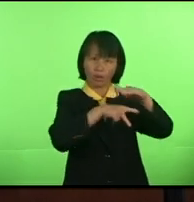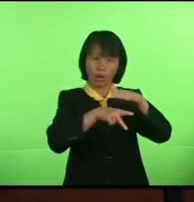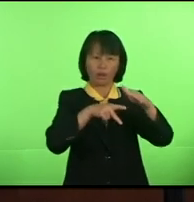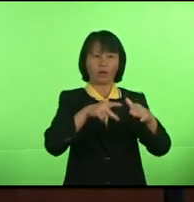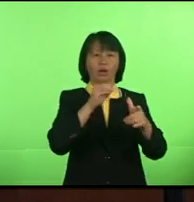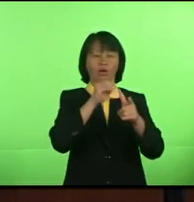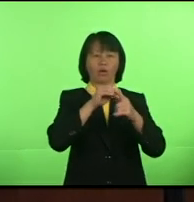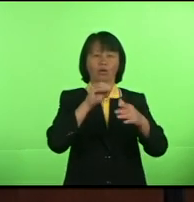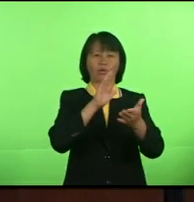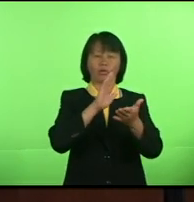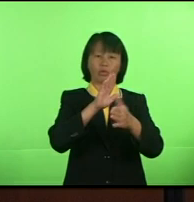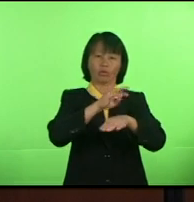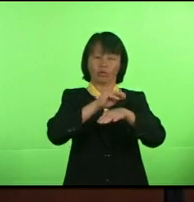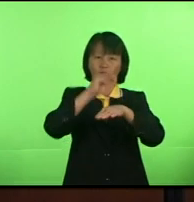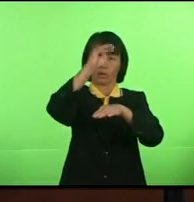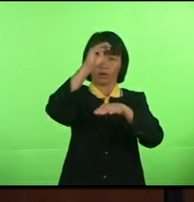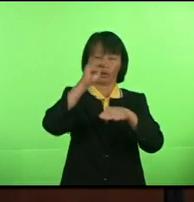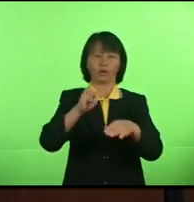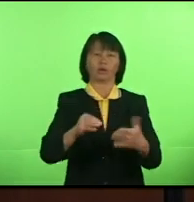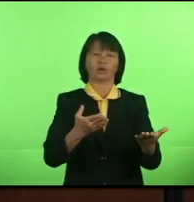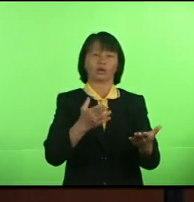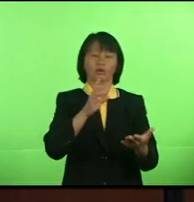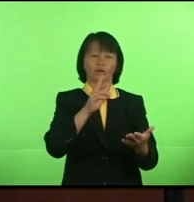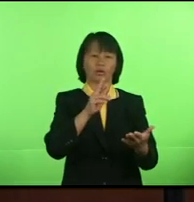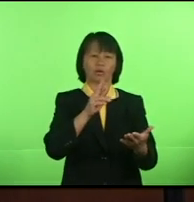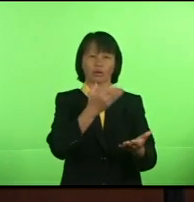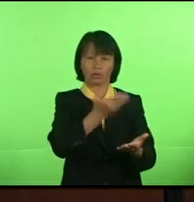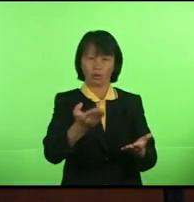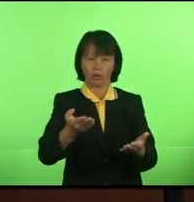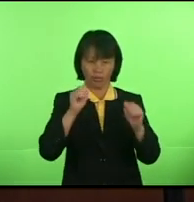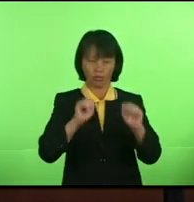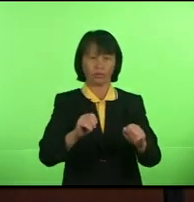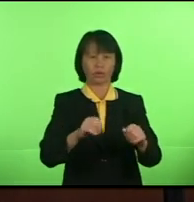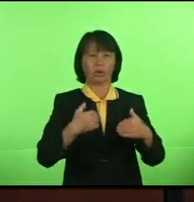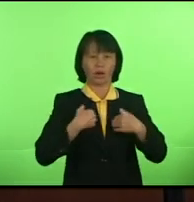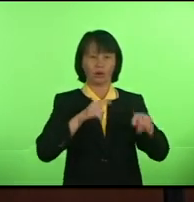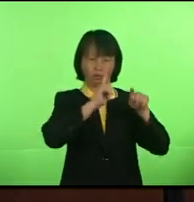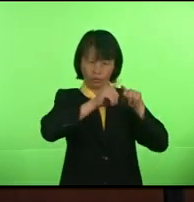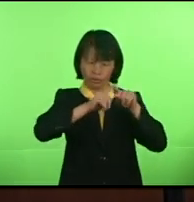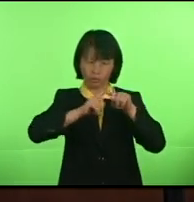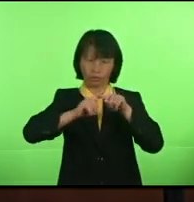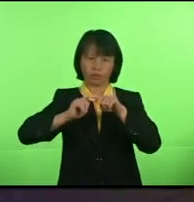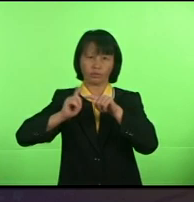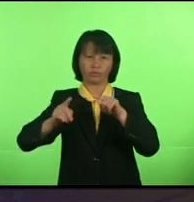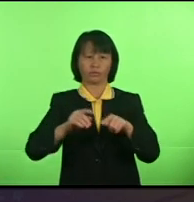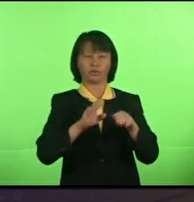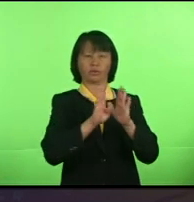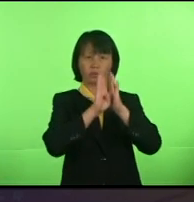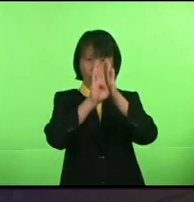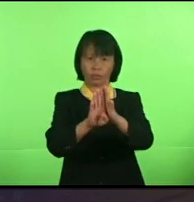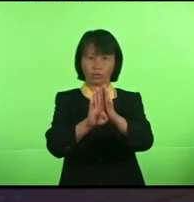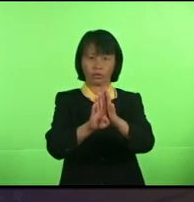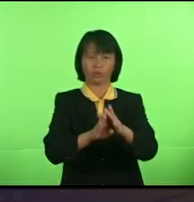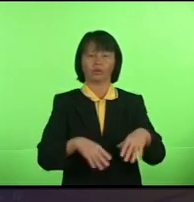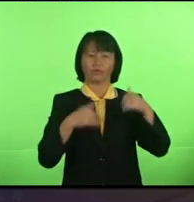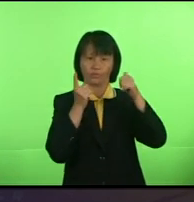secondary sources. So remember, students, you need types of evidence. Okay, so